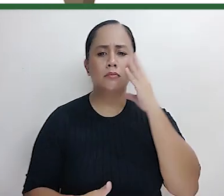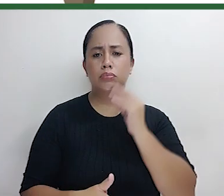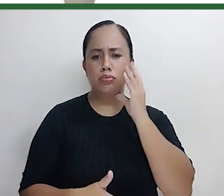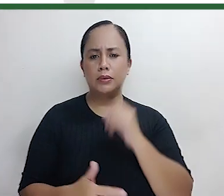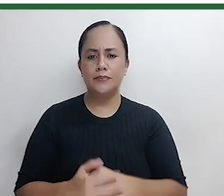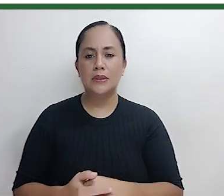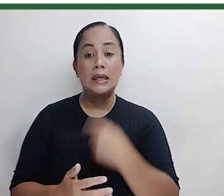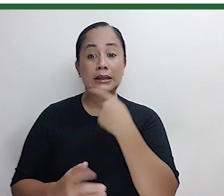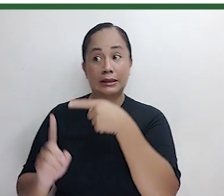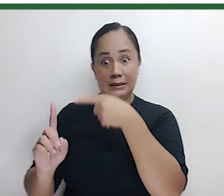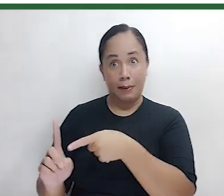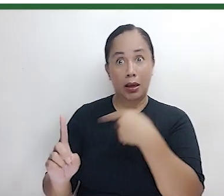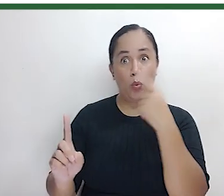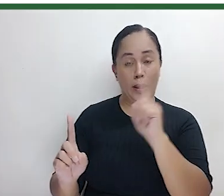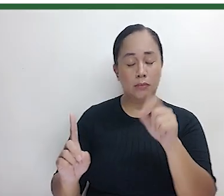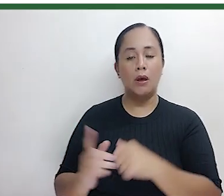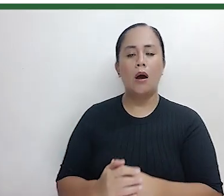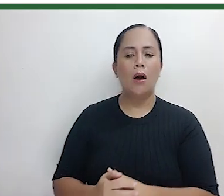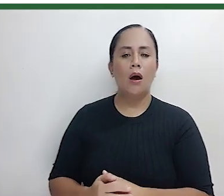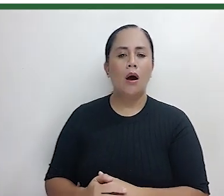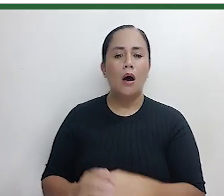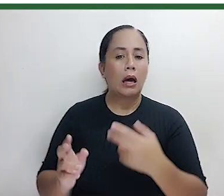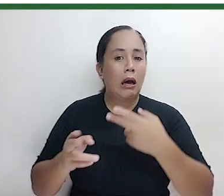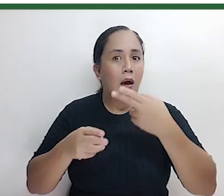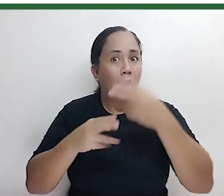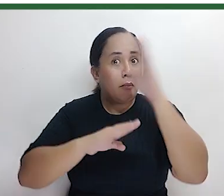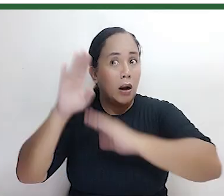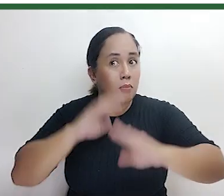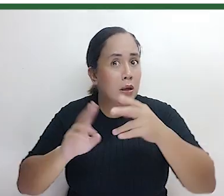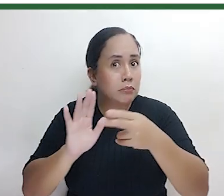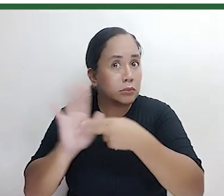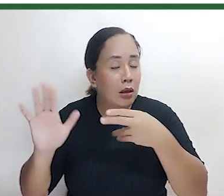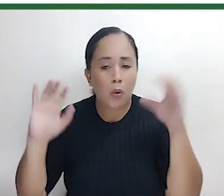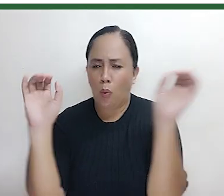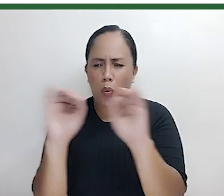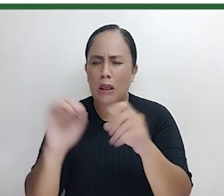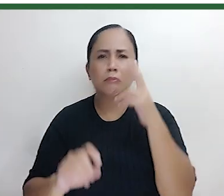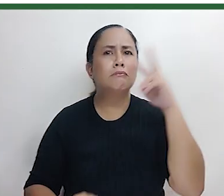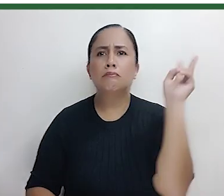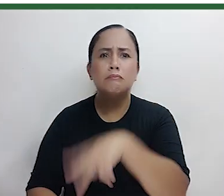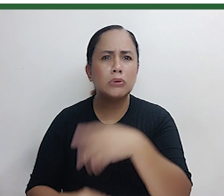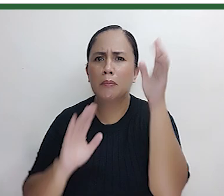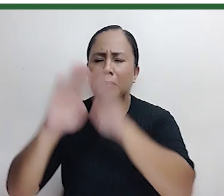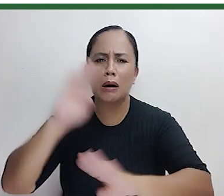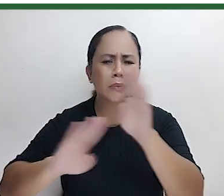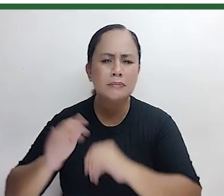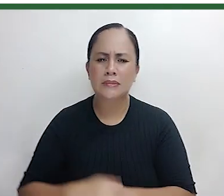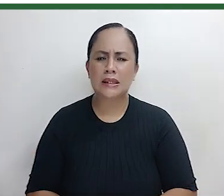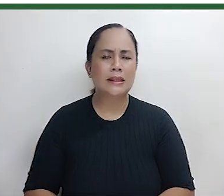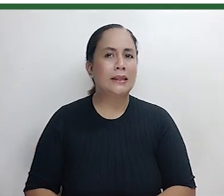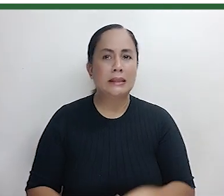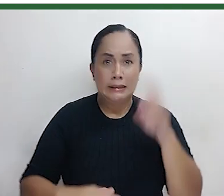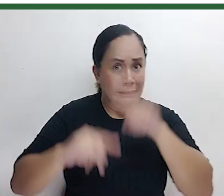experienced. According to Crenshaw, there is no name for the problem. You can't see the problem.